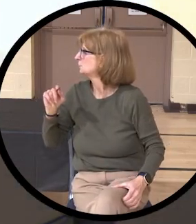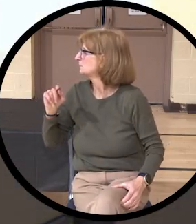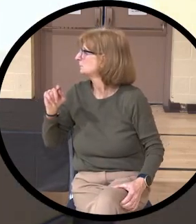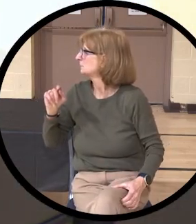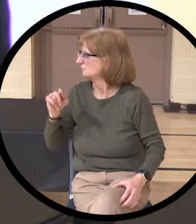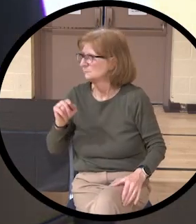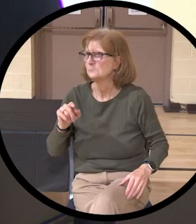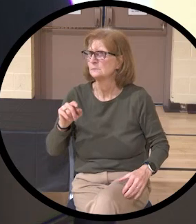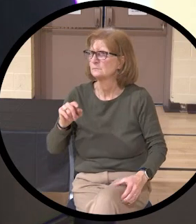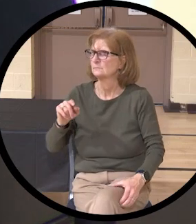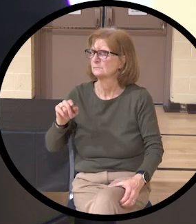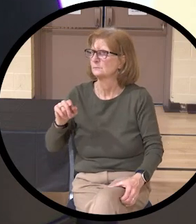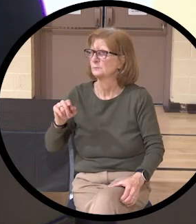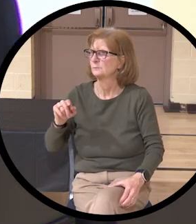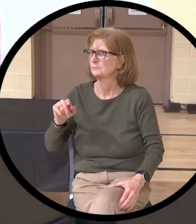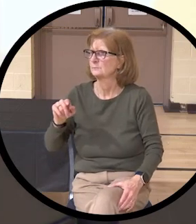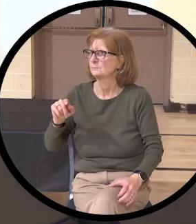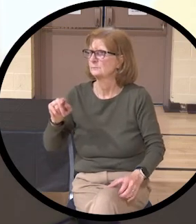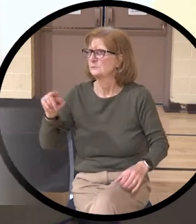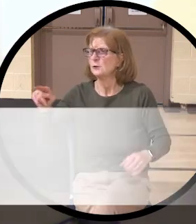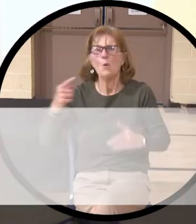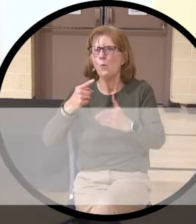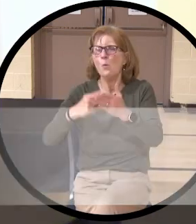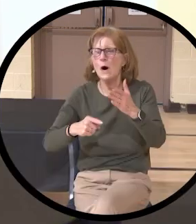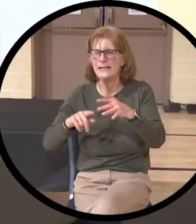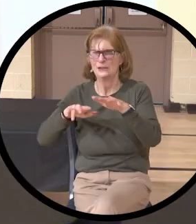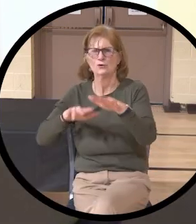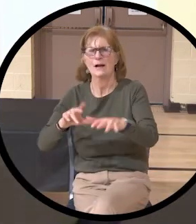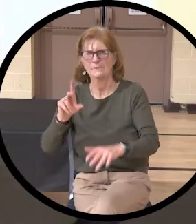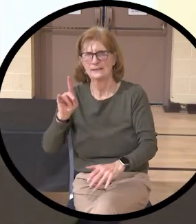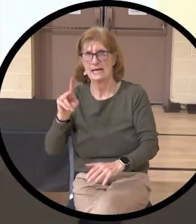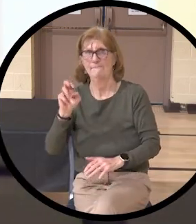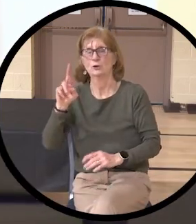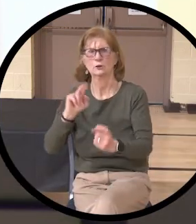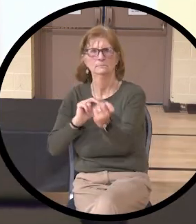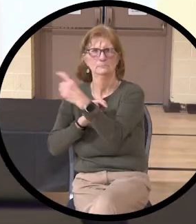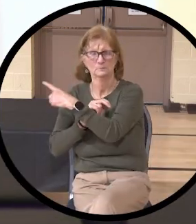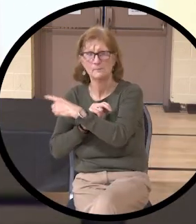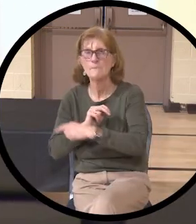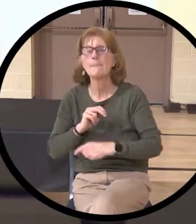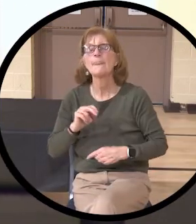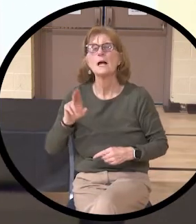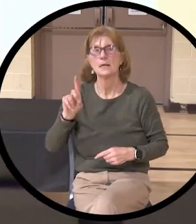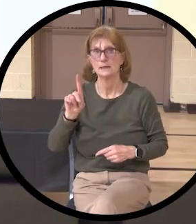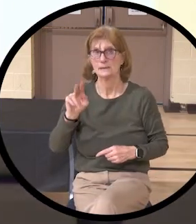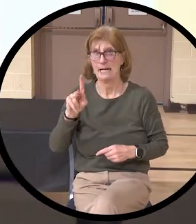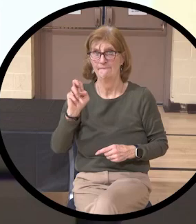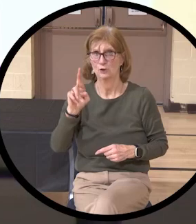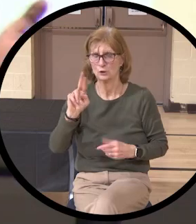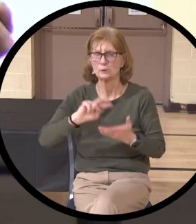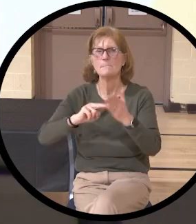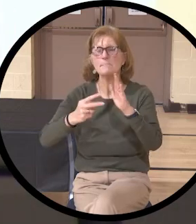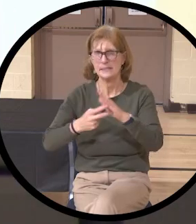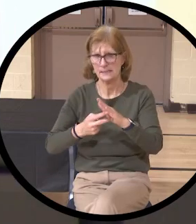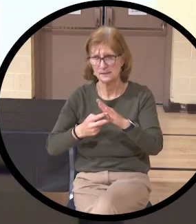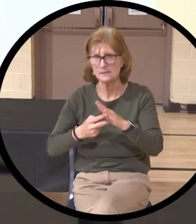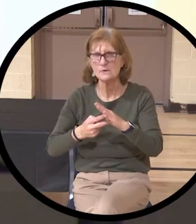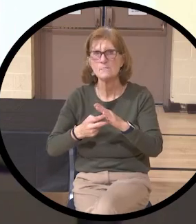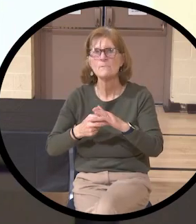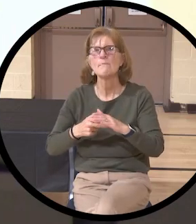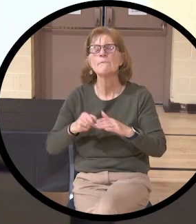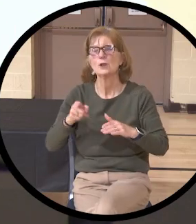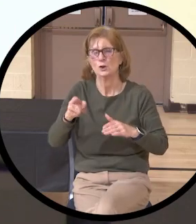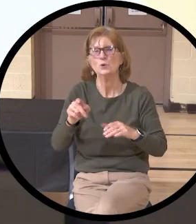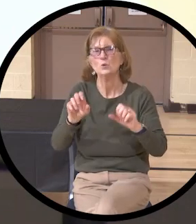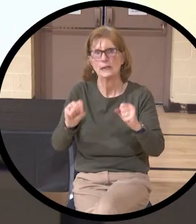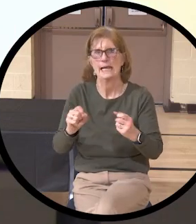Okay. So we did look in. A traffic diverter is a treatment where you can preclude certain